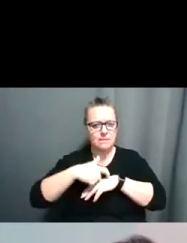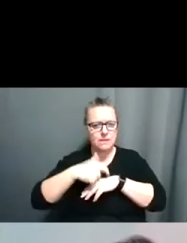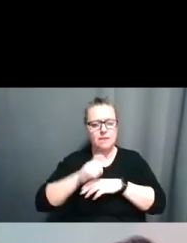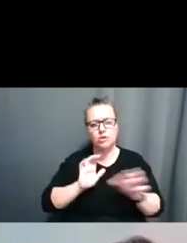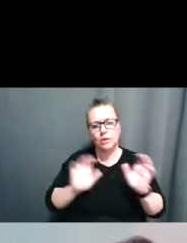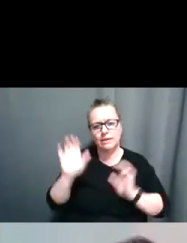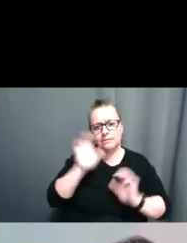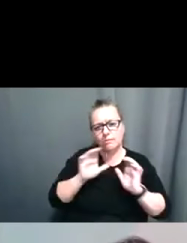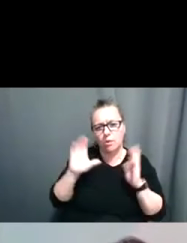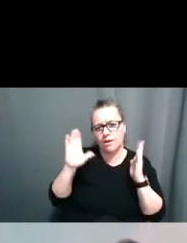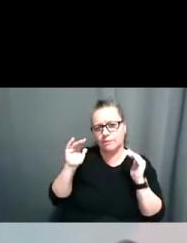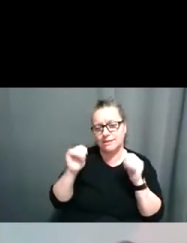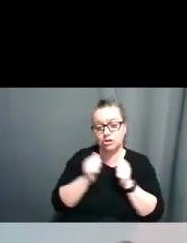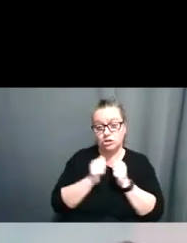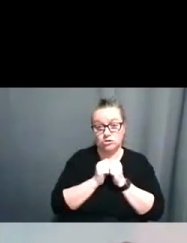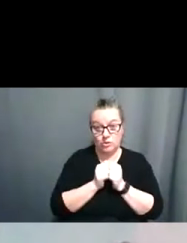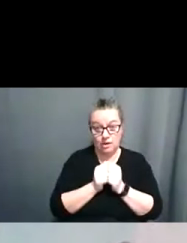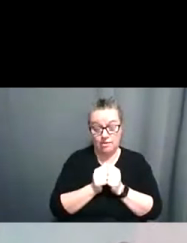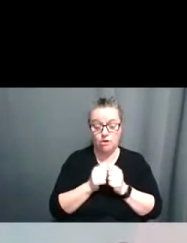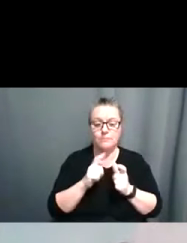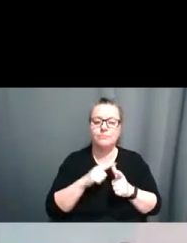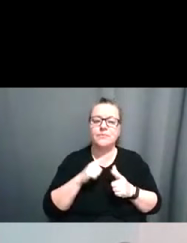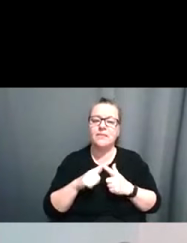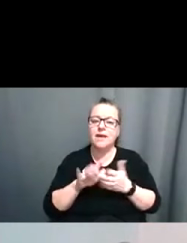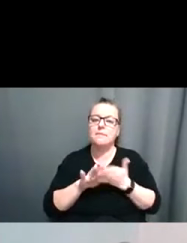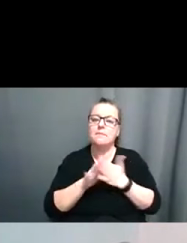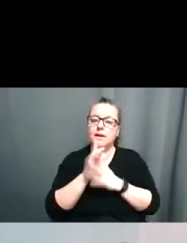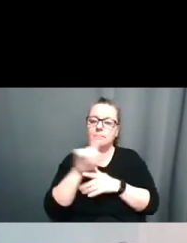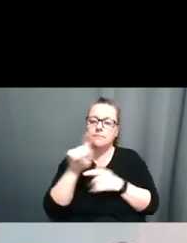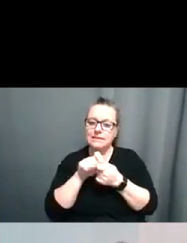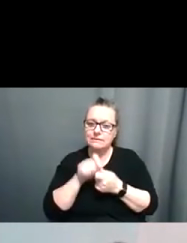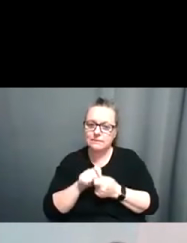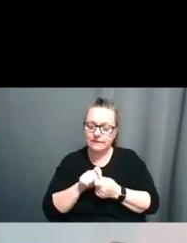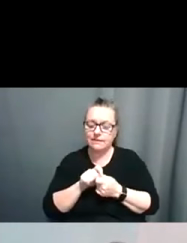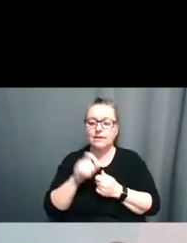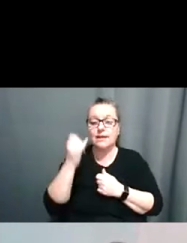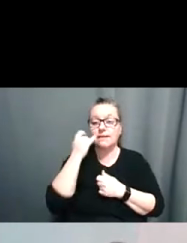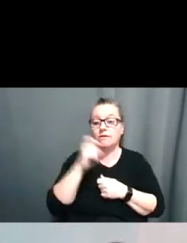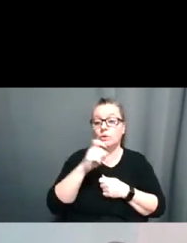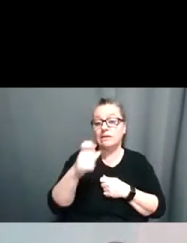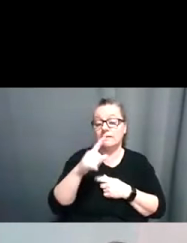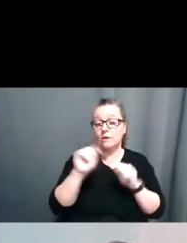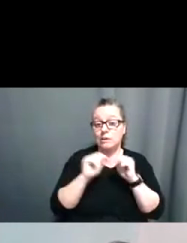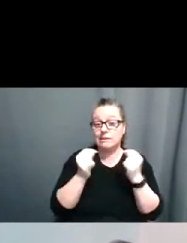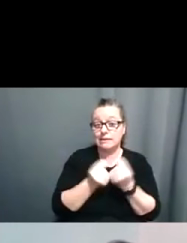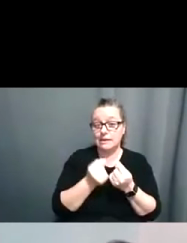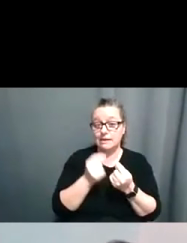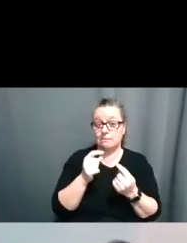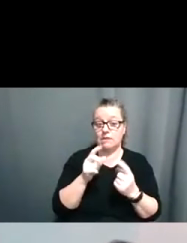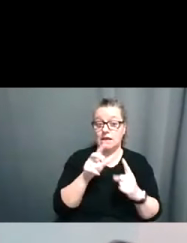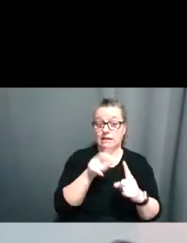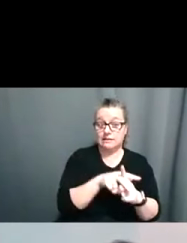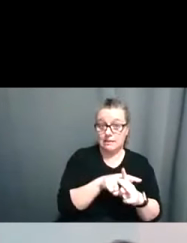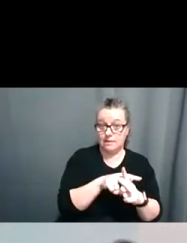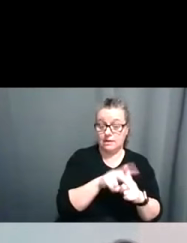together. Then get specific. If you give your team an assignment, are you also giving them